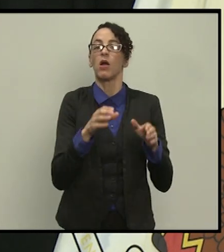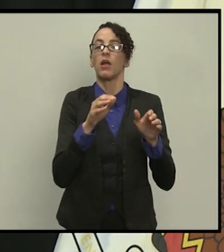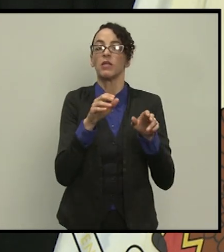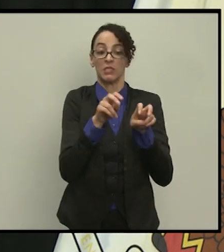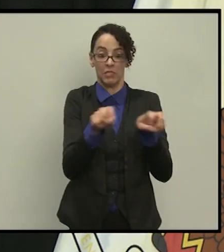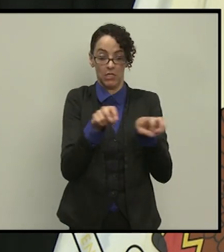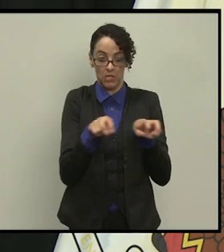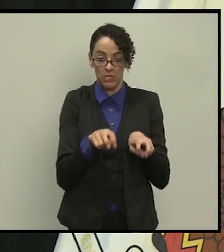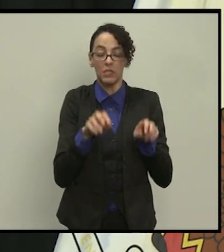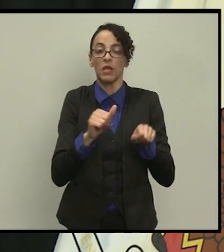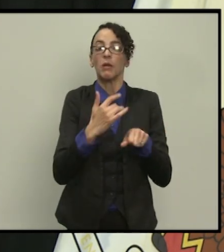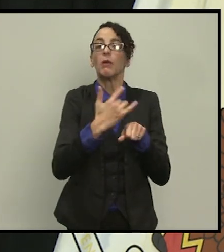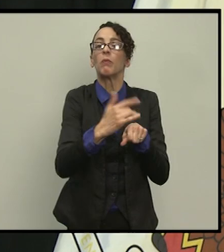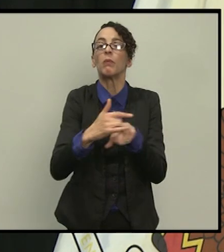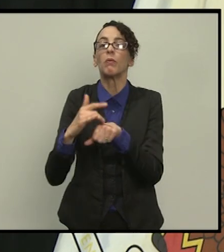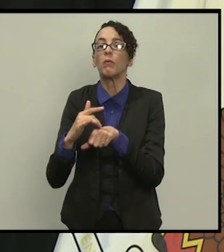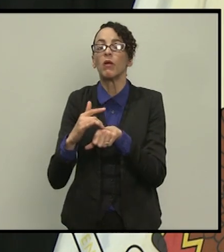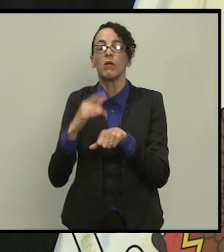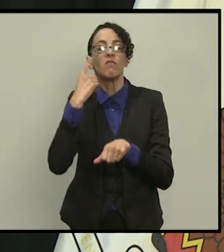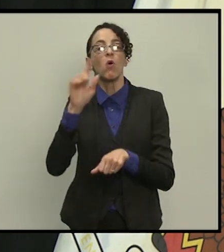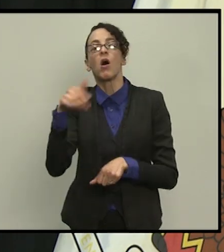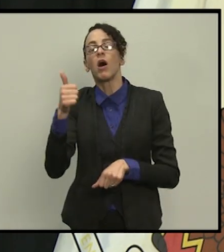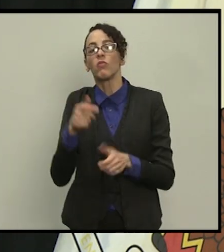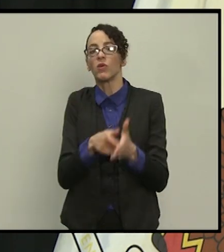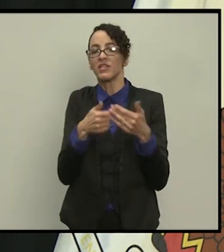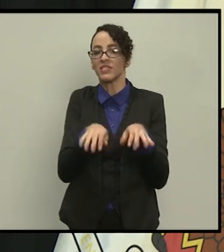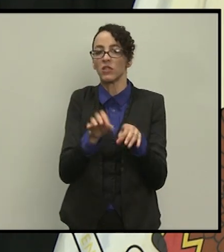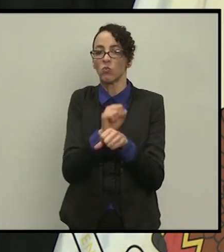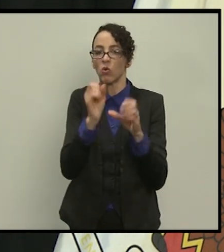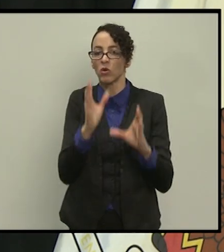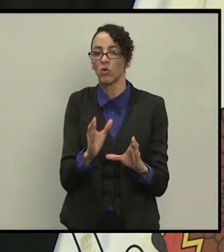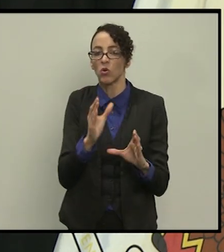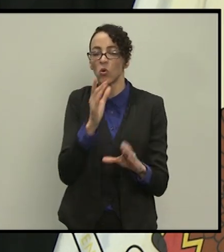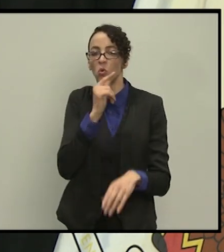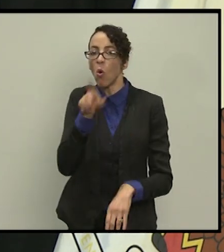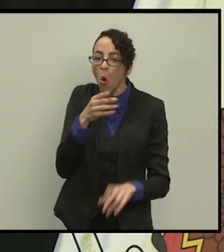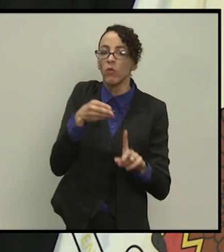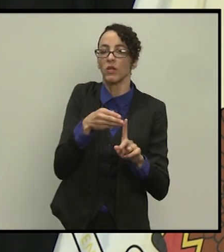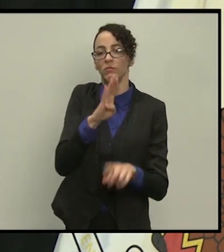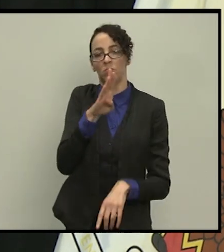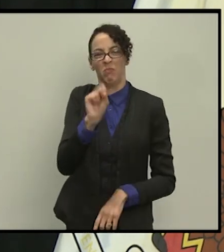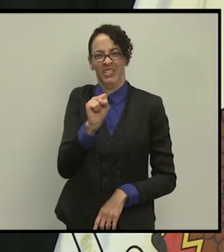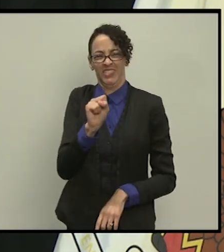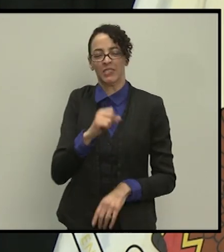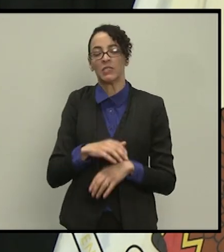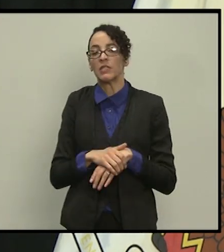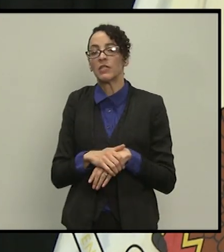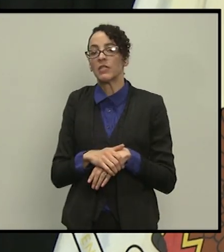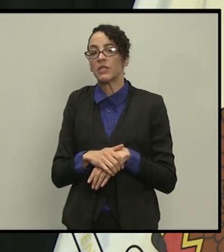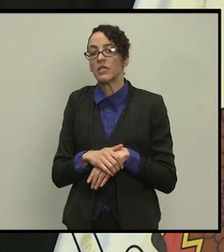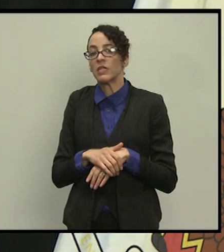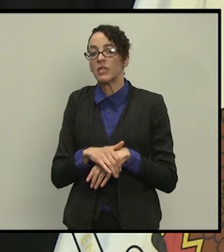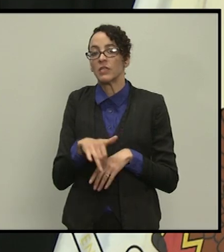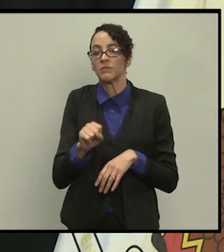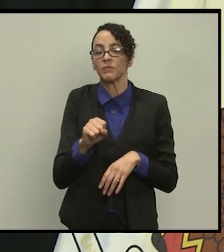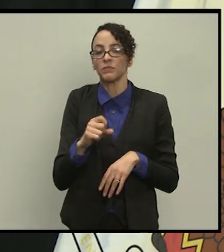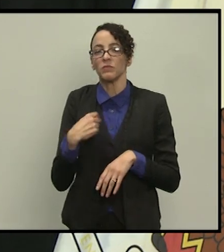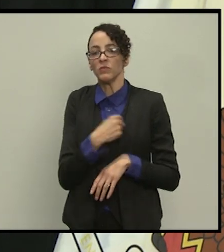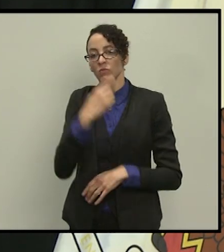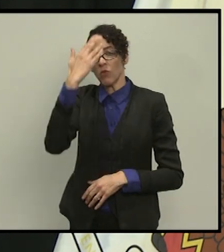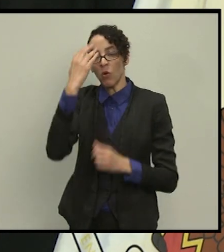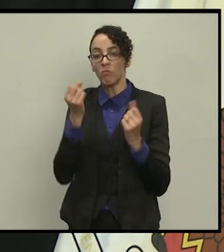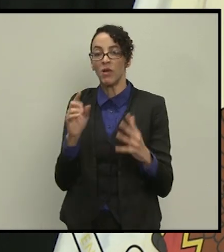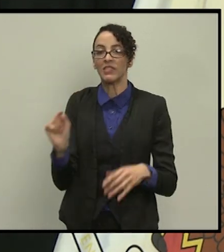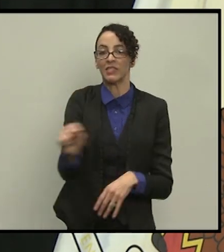workers who have no other choice. We know that this is just a beginning of bringing service back, and many parts of San Francisco are still